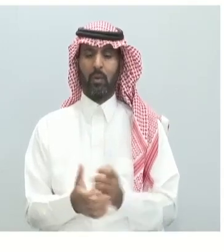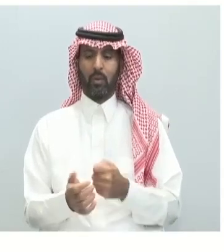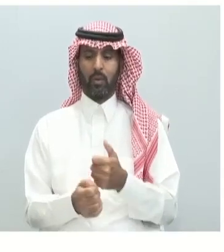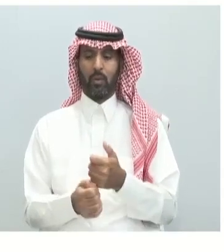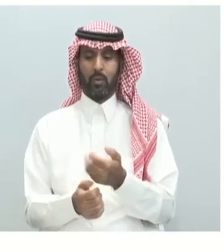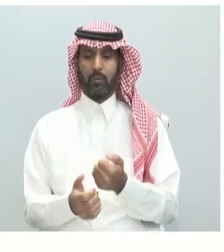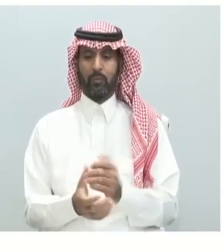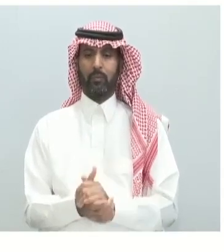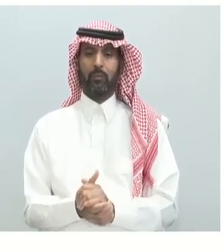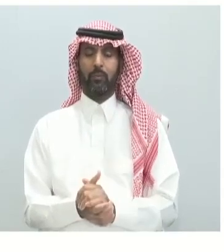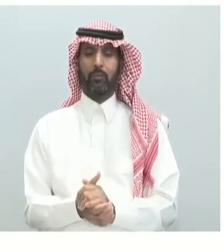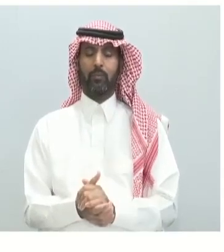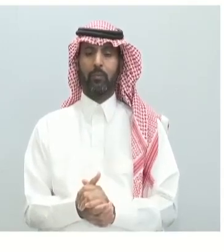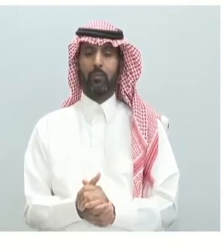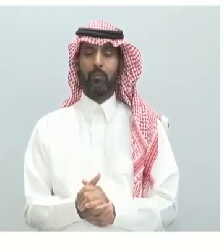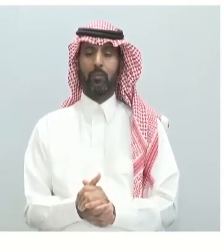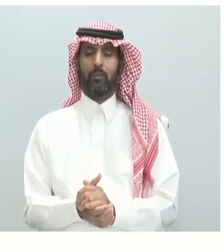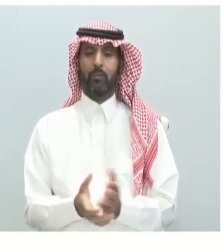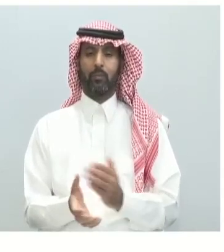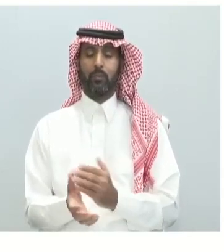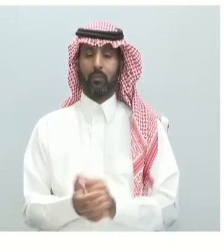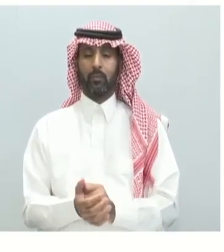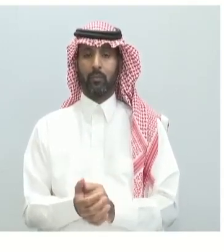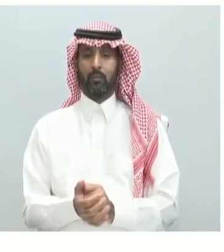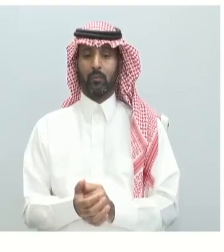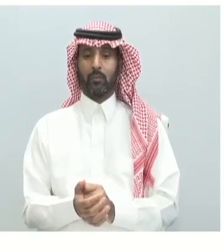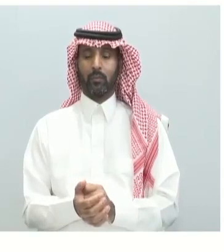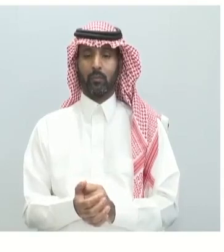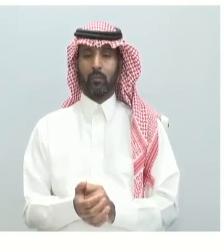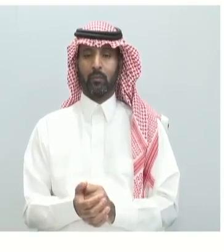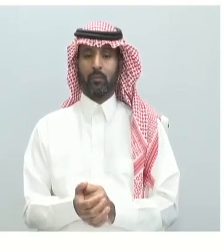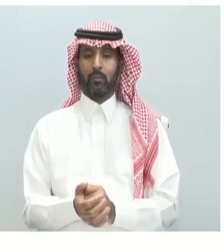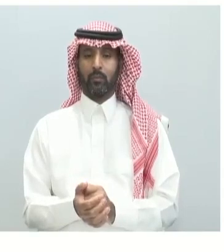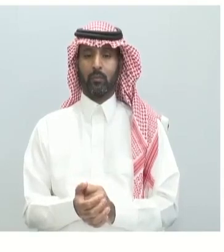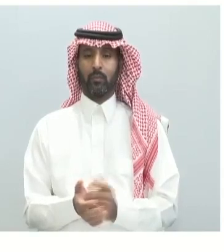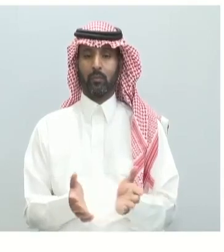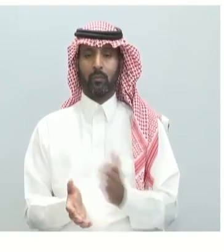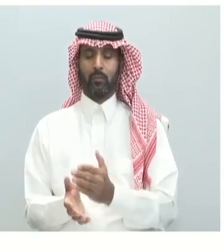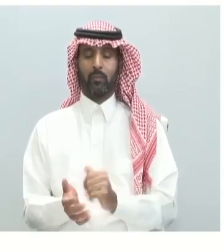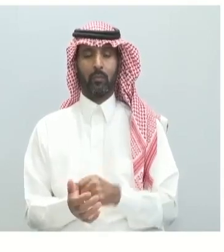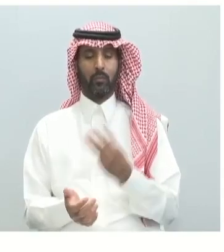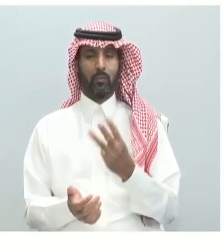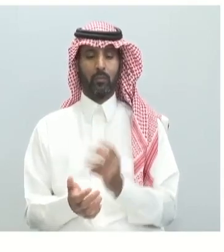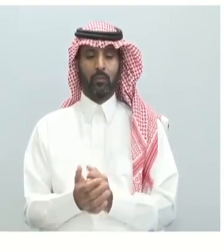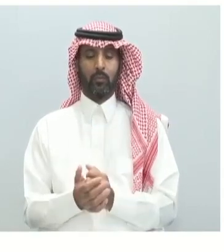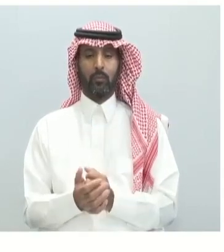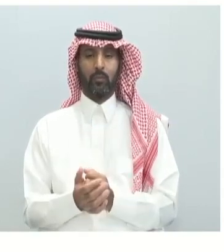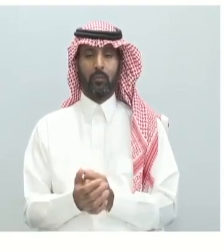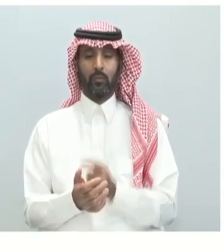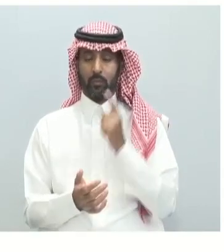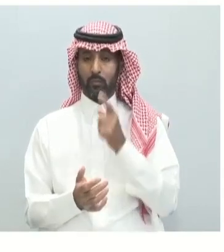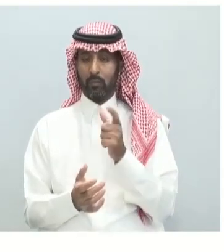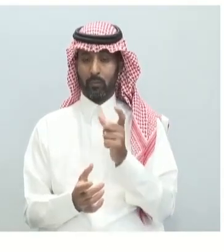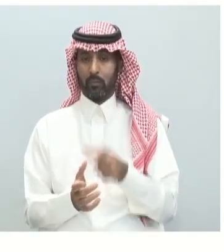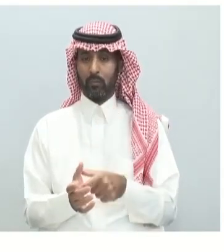second advantage, that they get paid early, which helps the cash flow for the farm. The third one, they have an